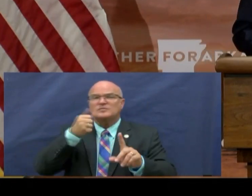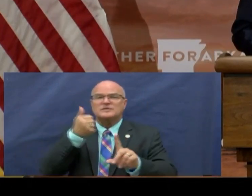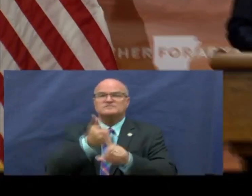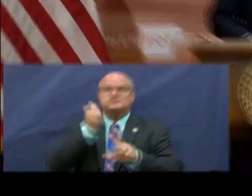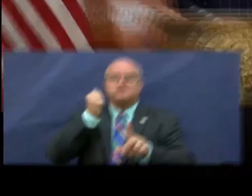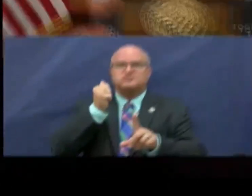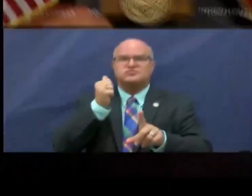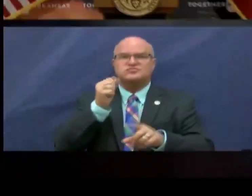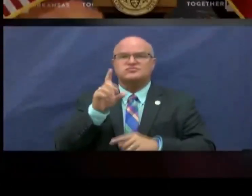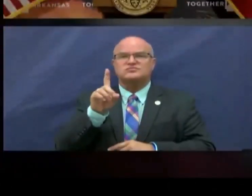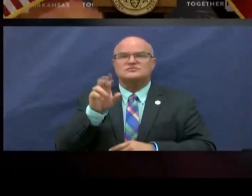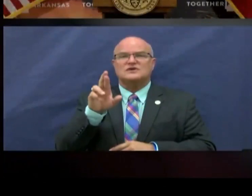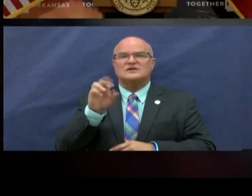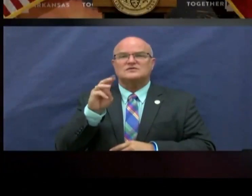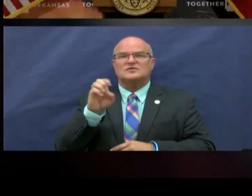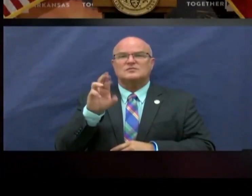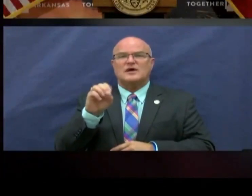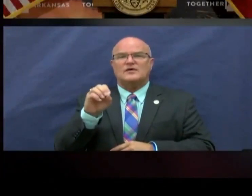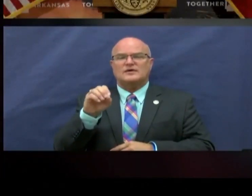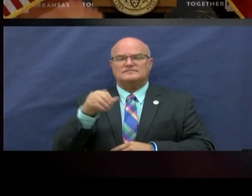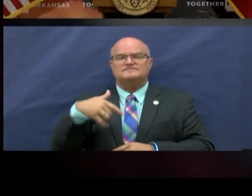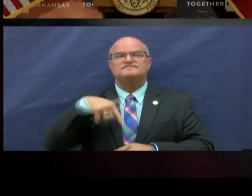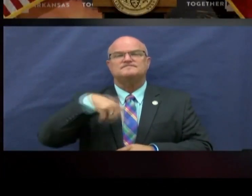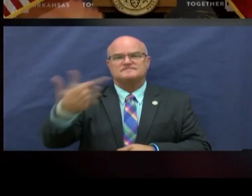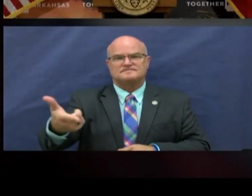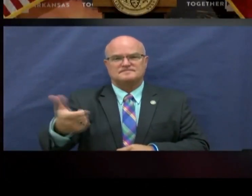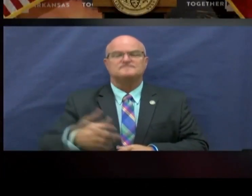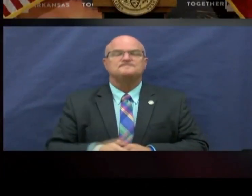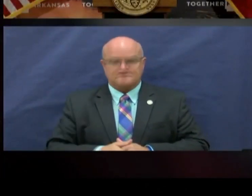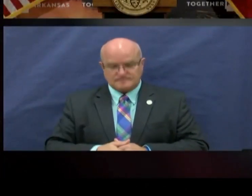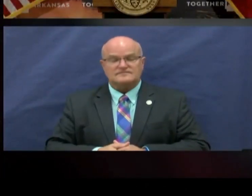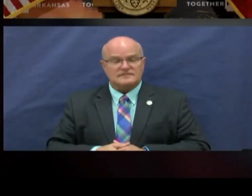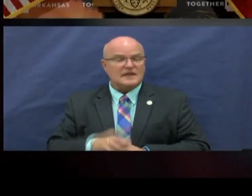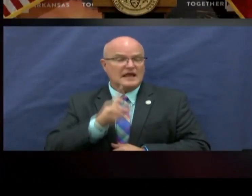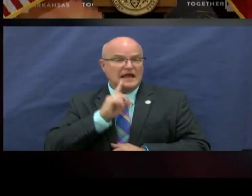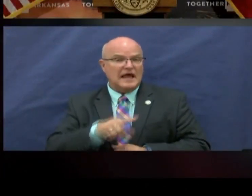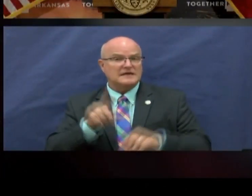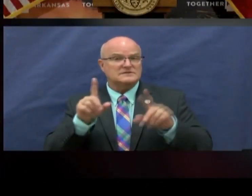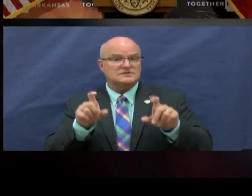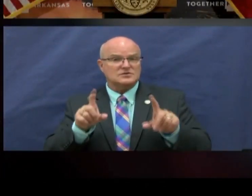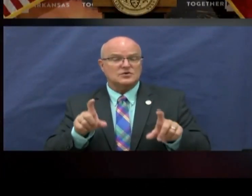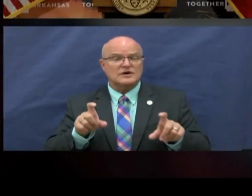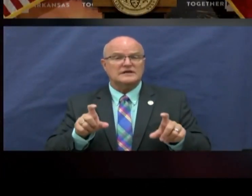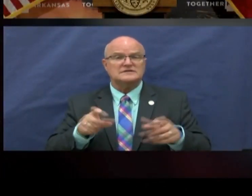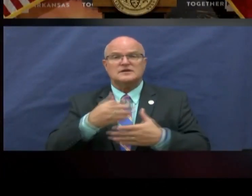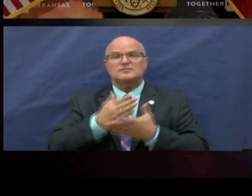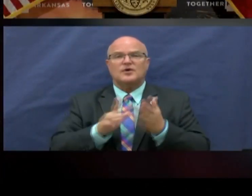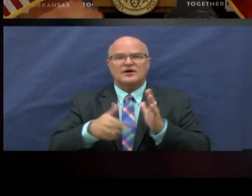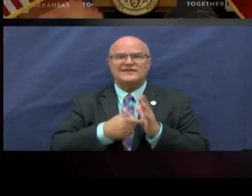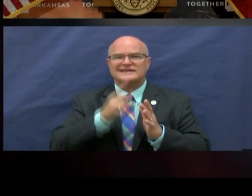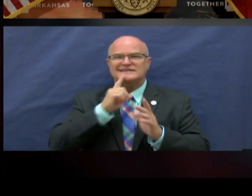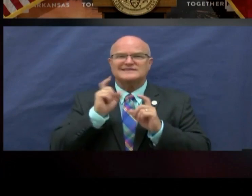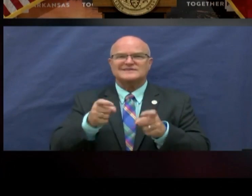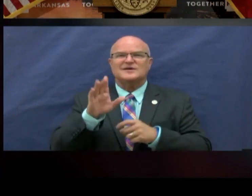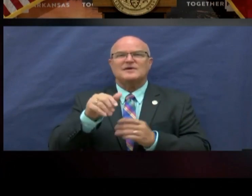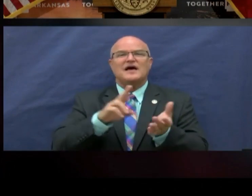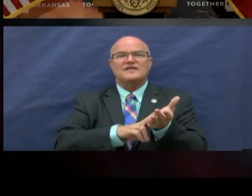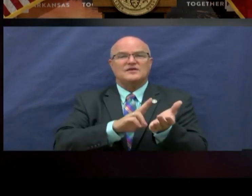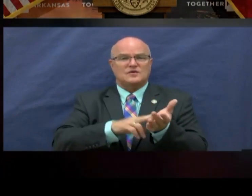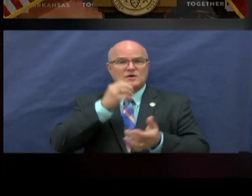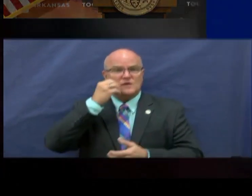Romero. Yes, sir. Thank you very much. So, Neil, to answer your question, so part of this is contributed by the nursing